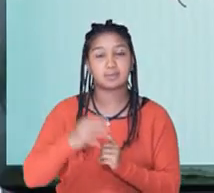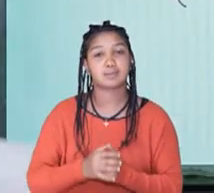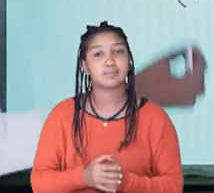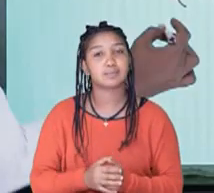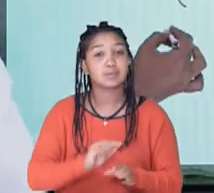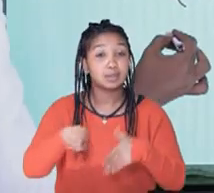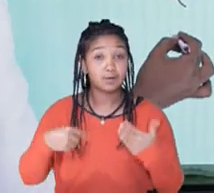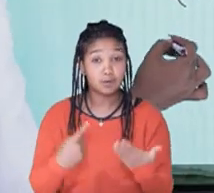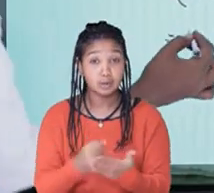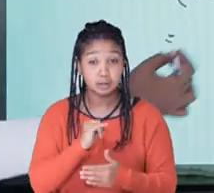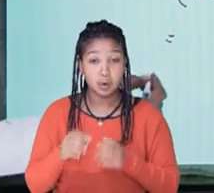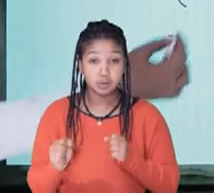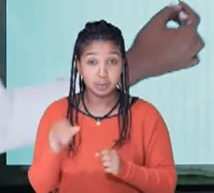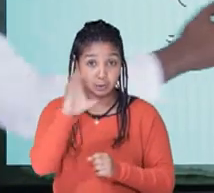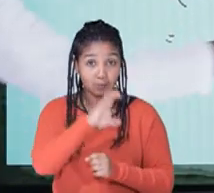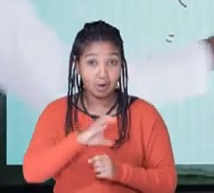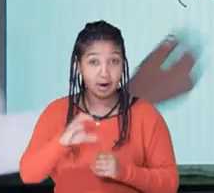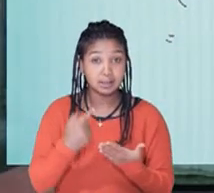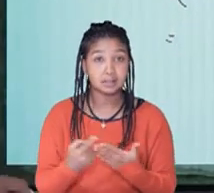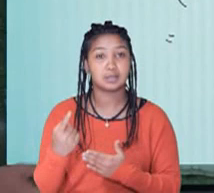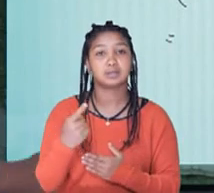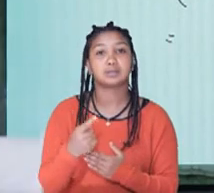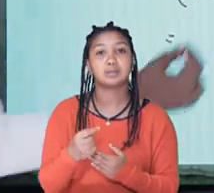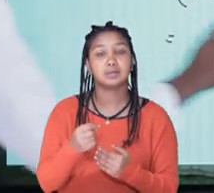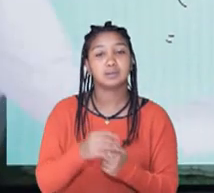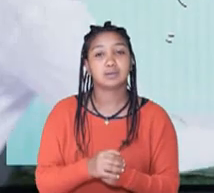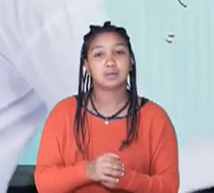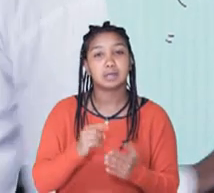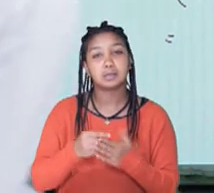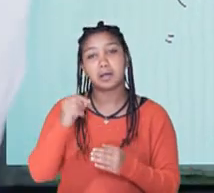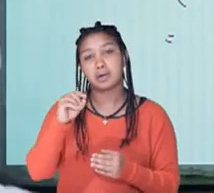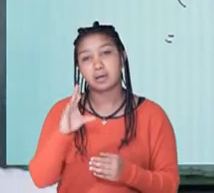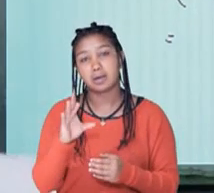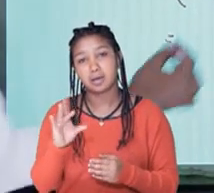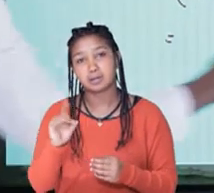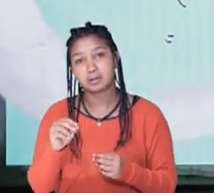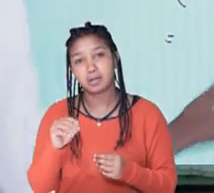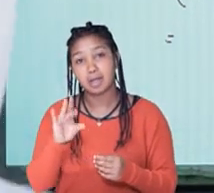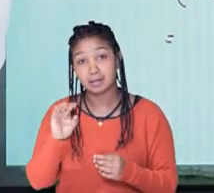0.8. Therefore, it's possible to find this to be 18 times